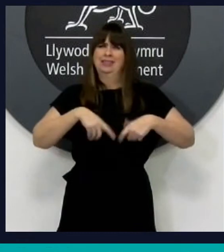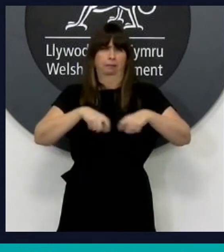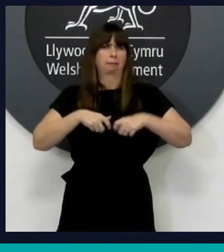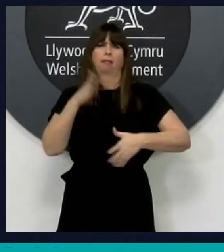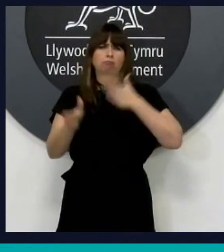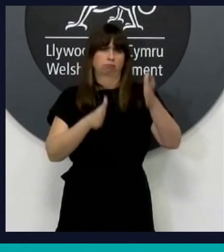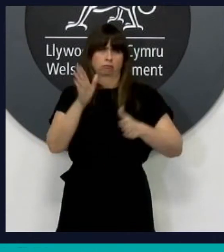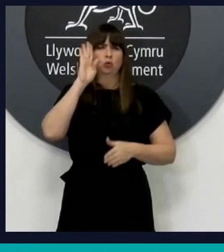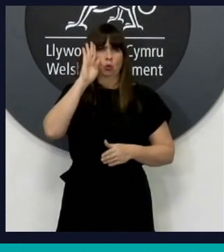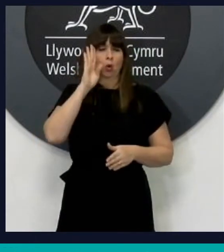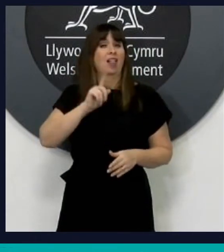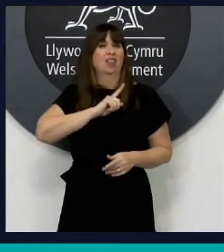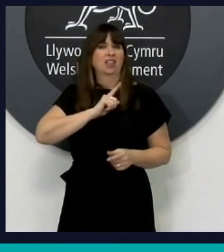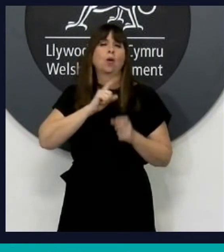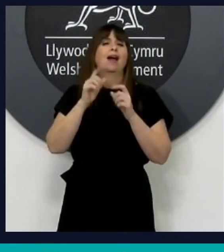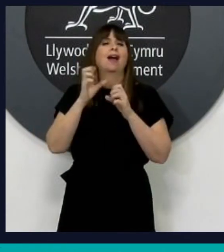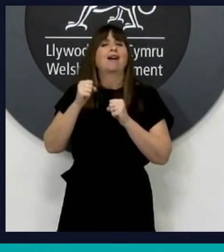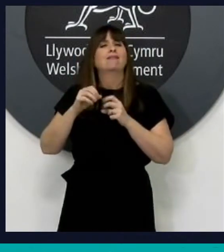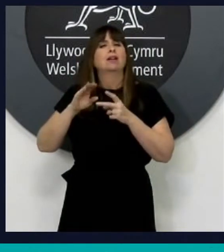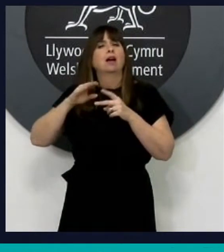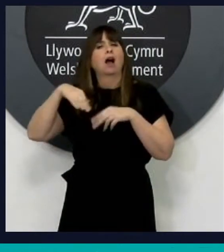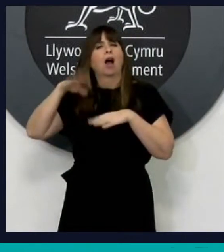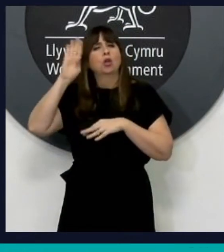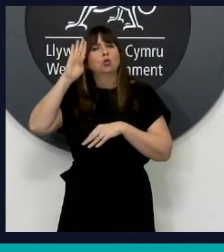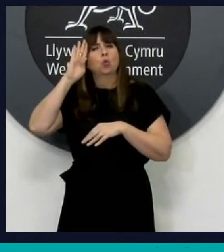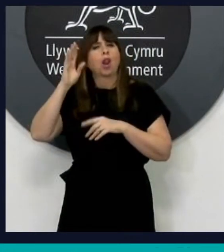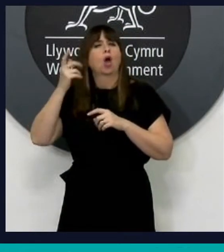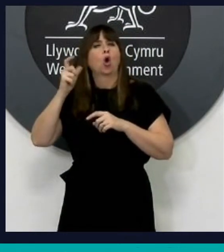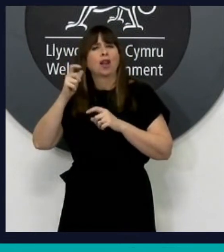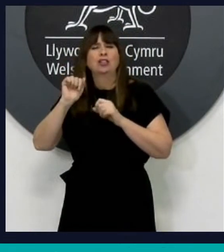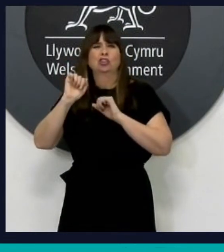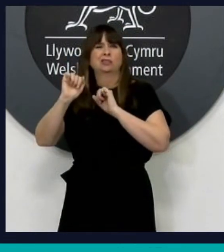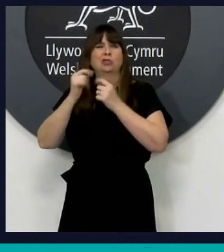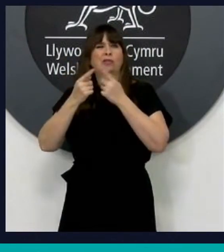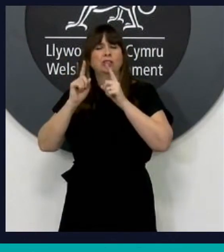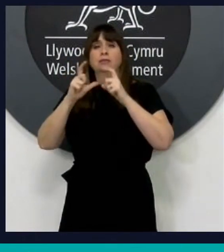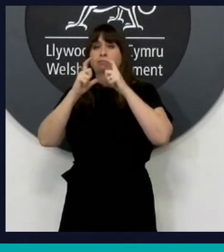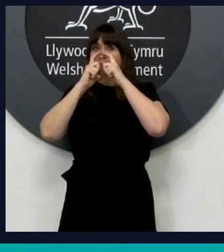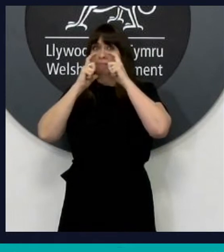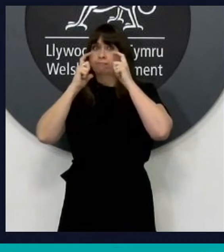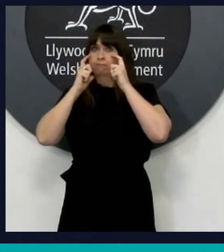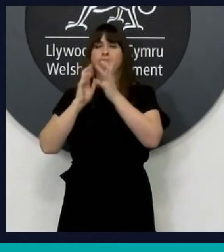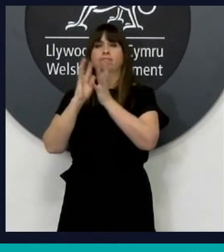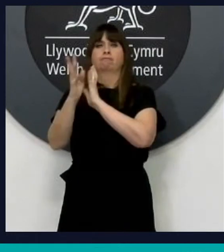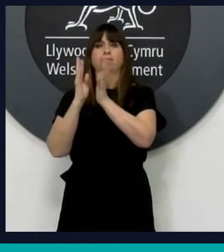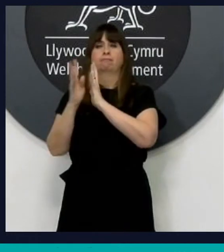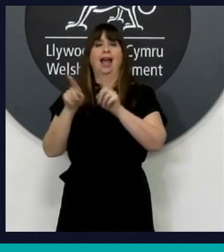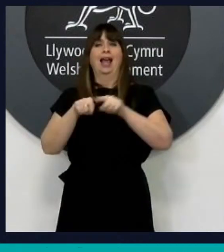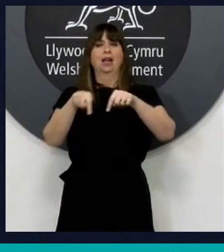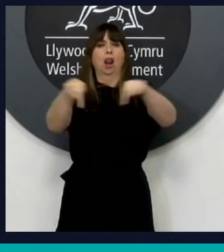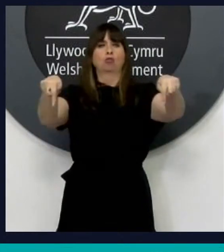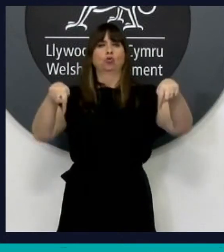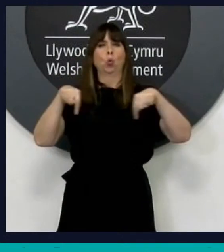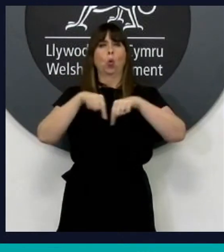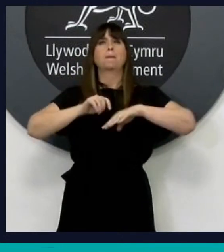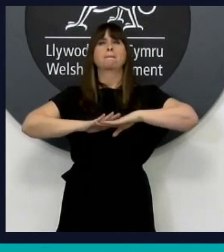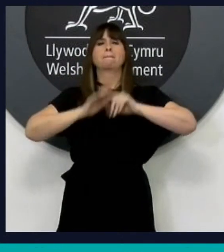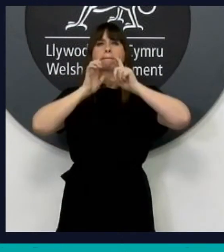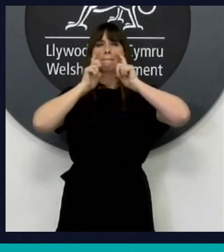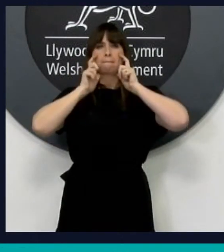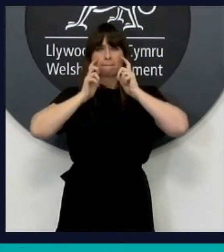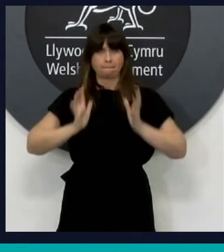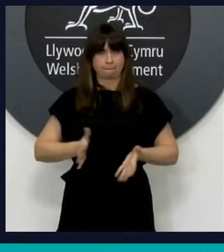introduced these measures of face coverings, not just in corridors but also in classrooms. The key thing for